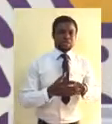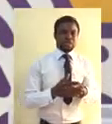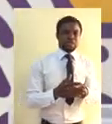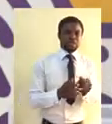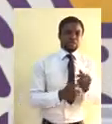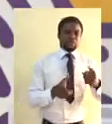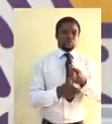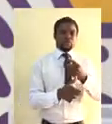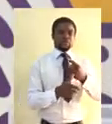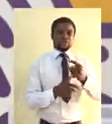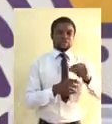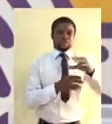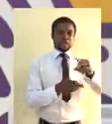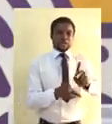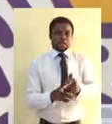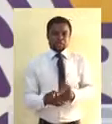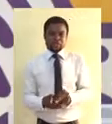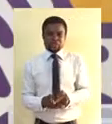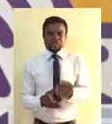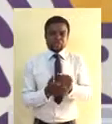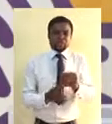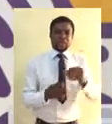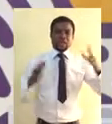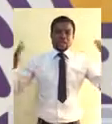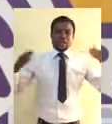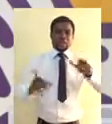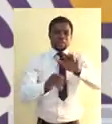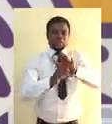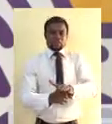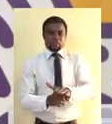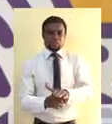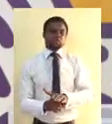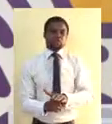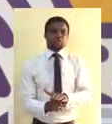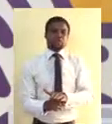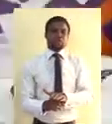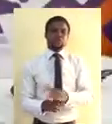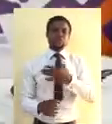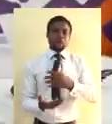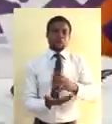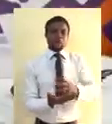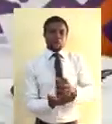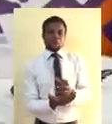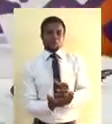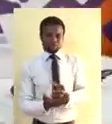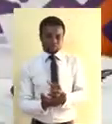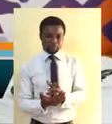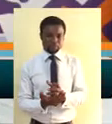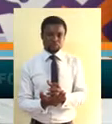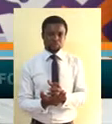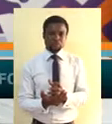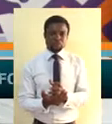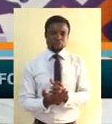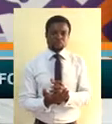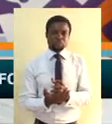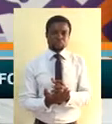concepts in this experiment, and they are air pressure and force. Why do you think the air you blow from